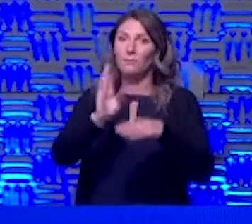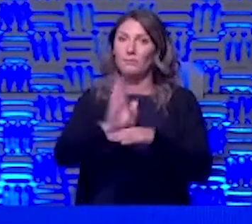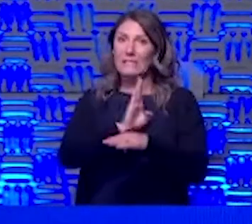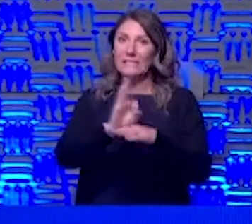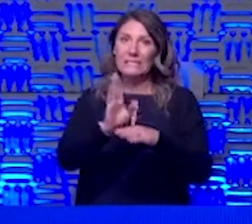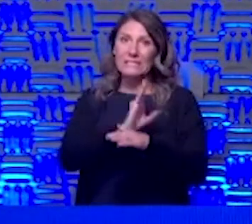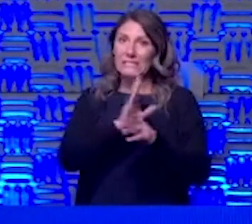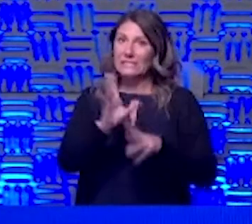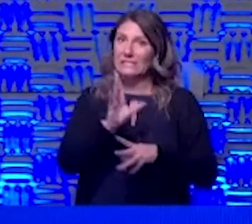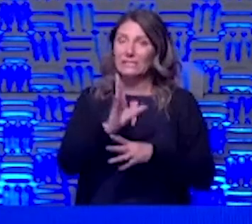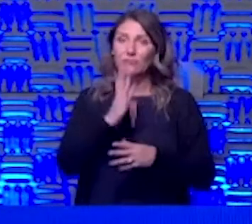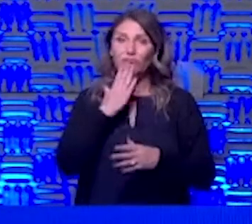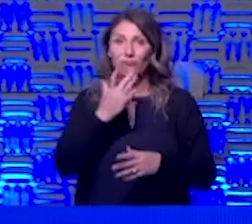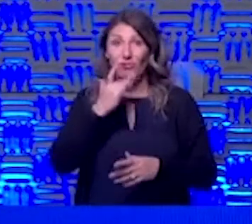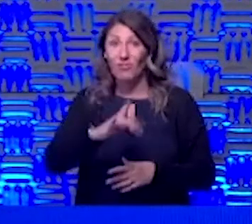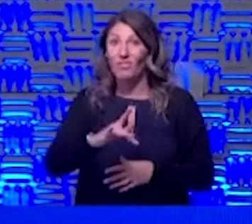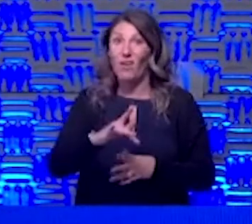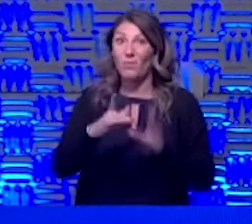home issue, and